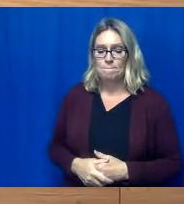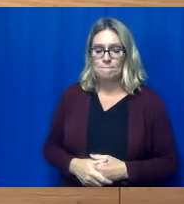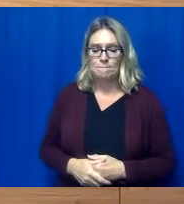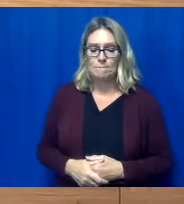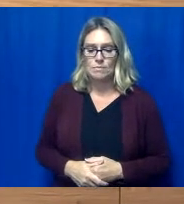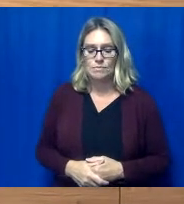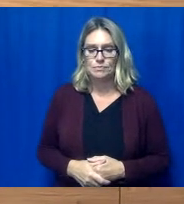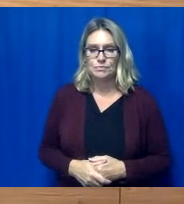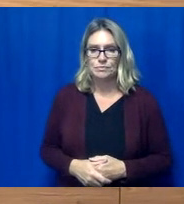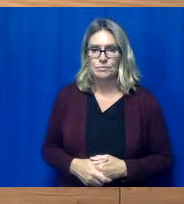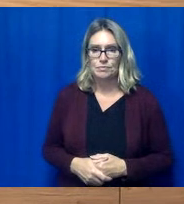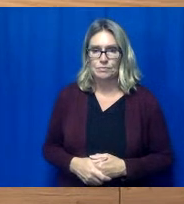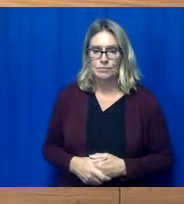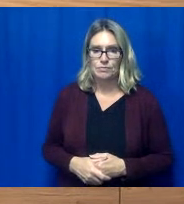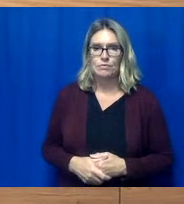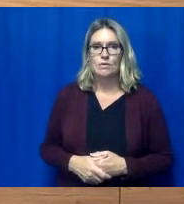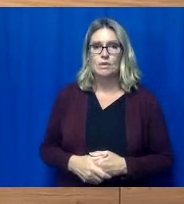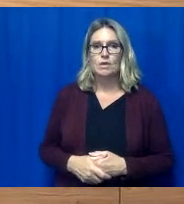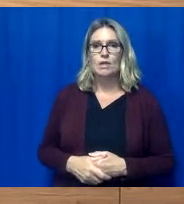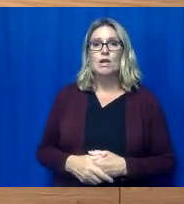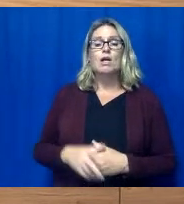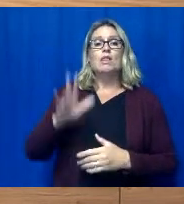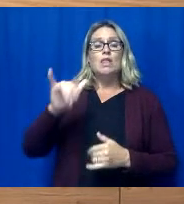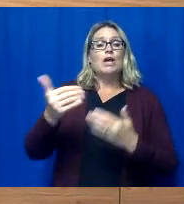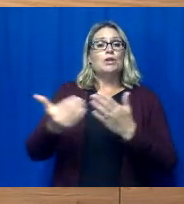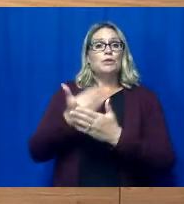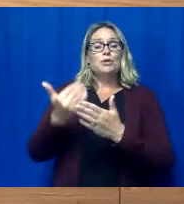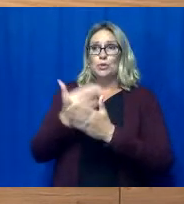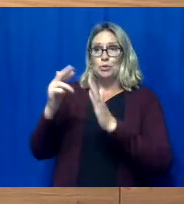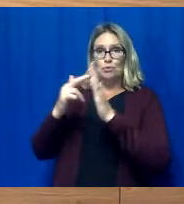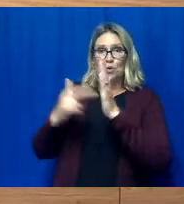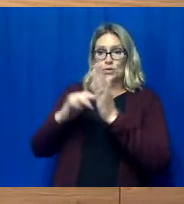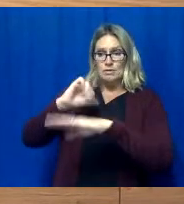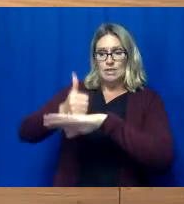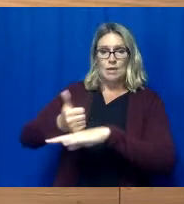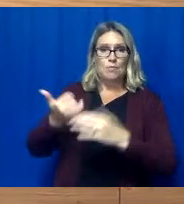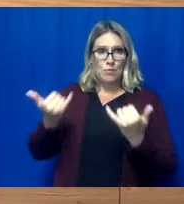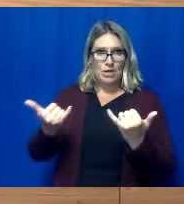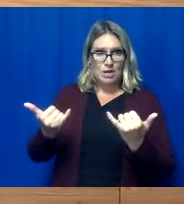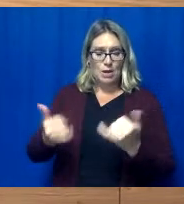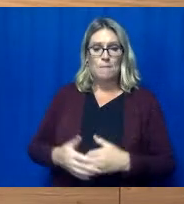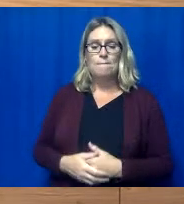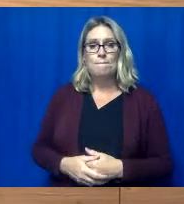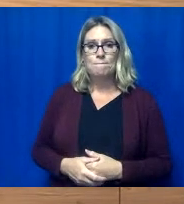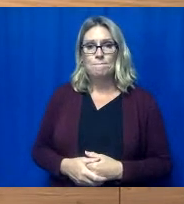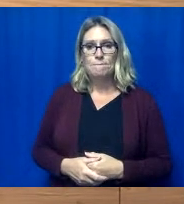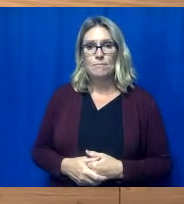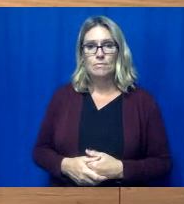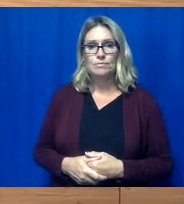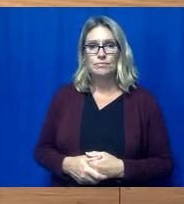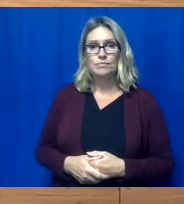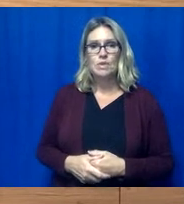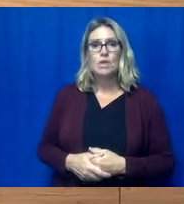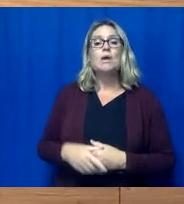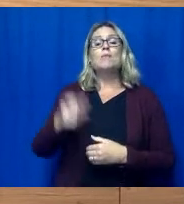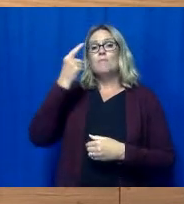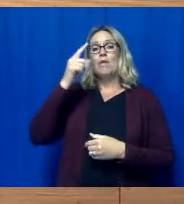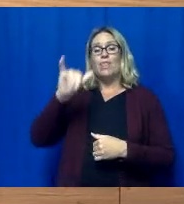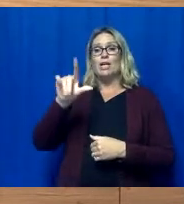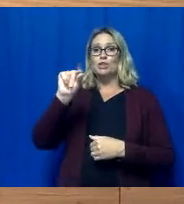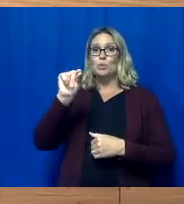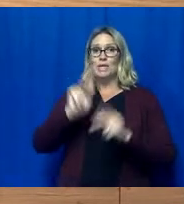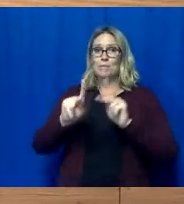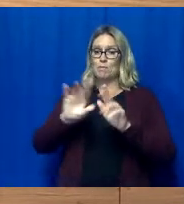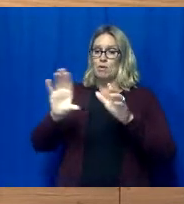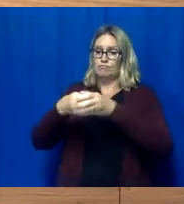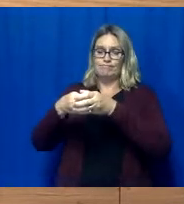the restrictions that are coming into effect under the mandatory order, we've got the steady 20 reinstated with households, limits